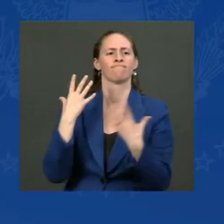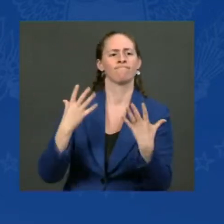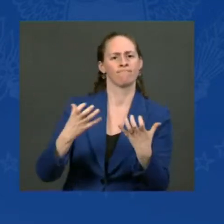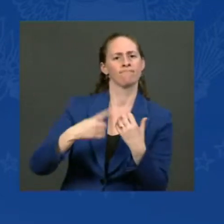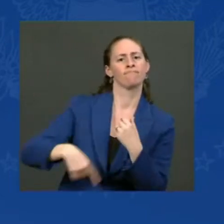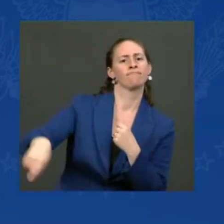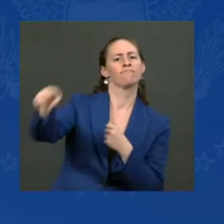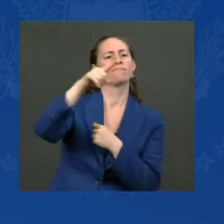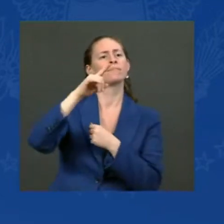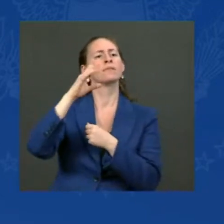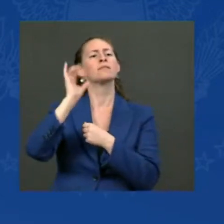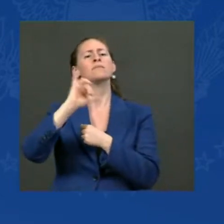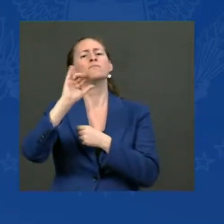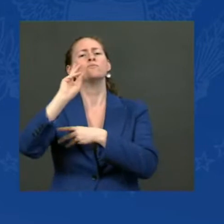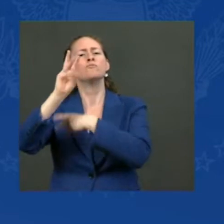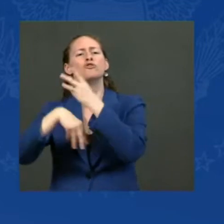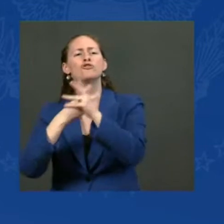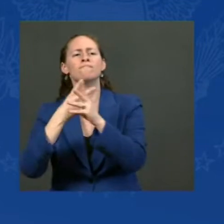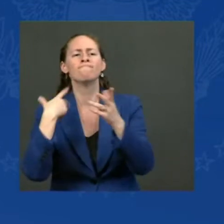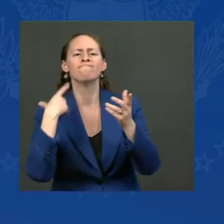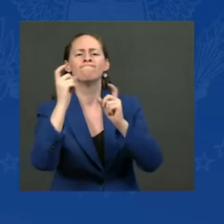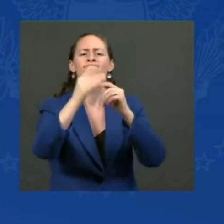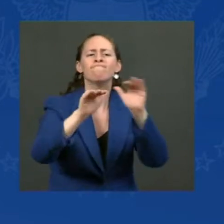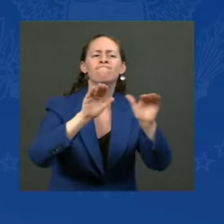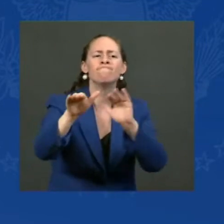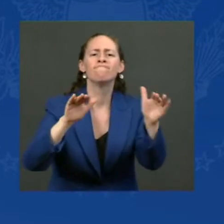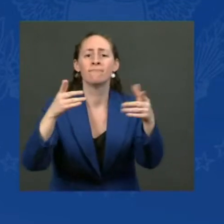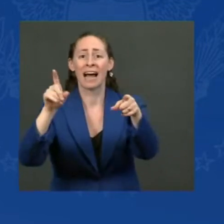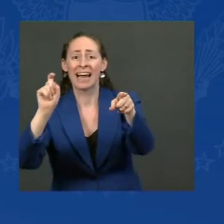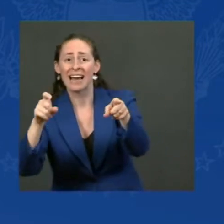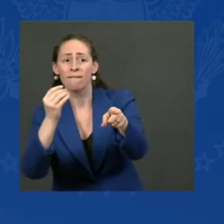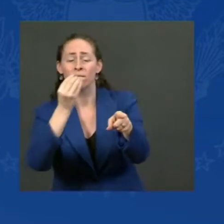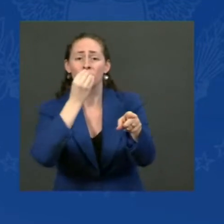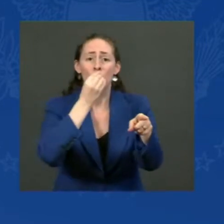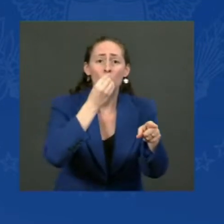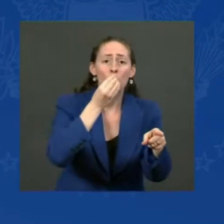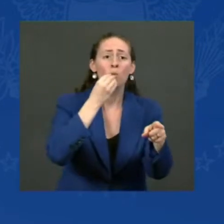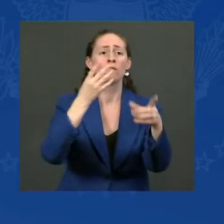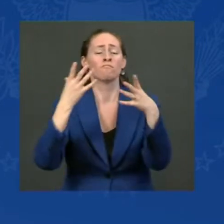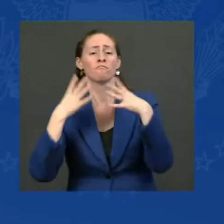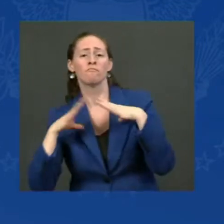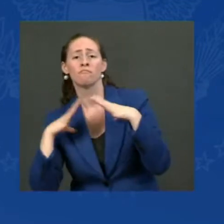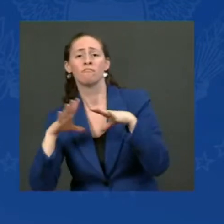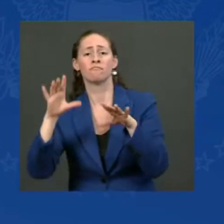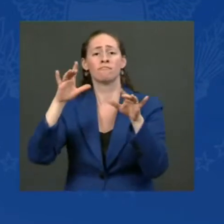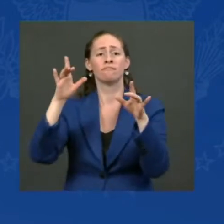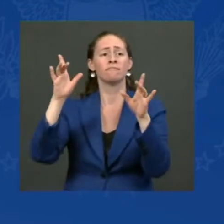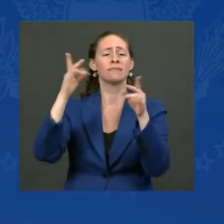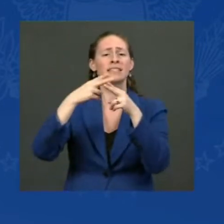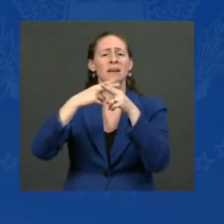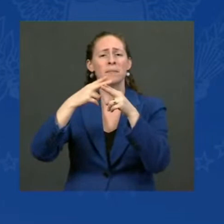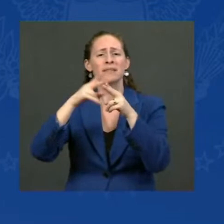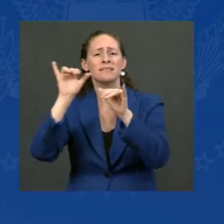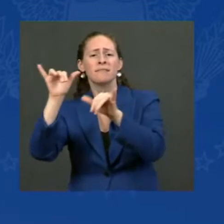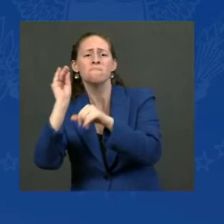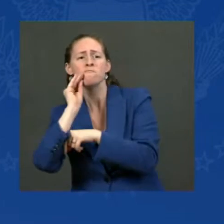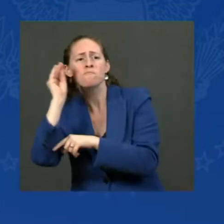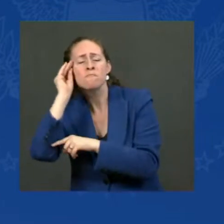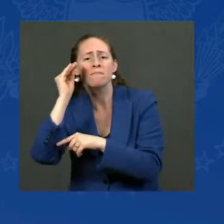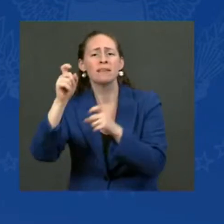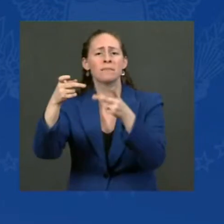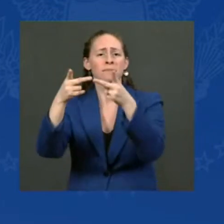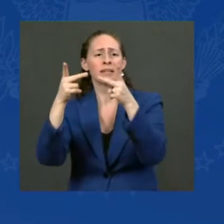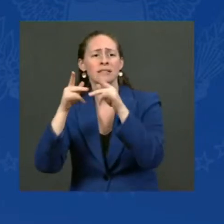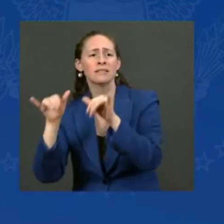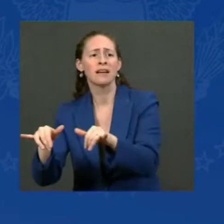humanitarian assistance, bringing food, water, shelter, emergency health care, and other vital life-saving aid to millions